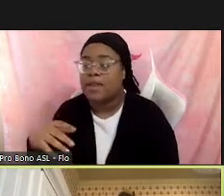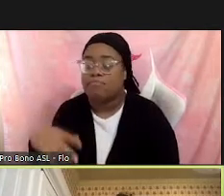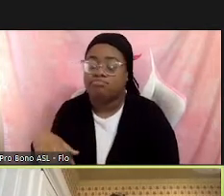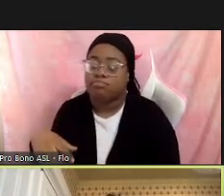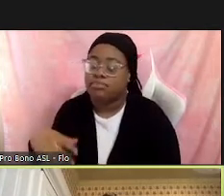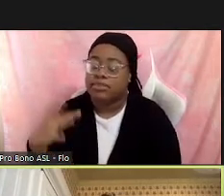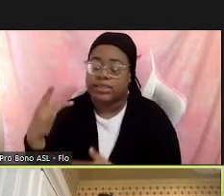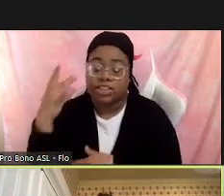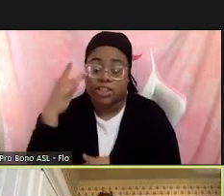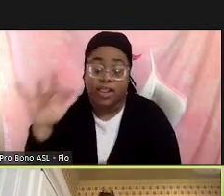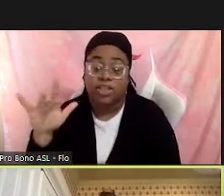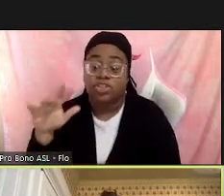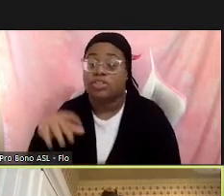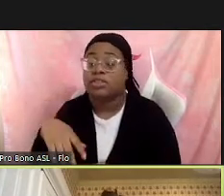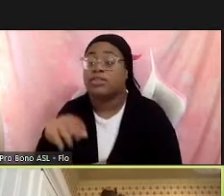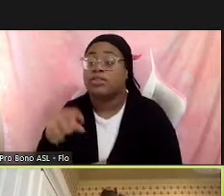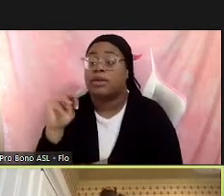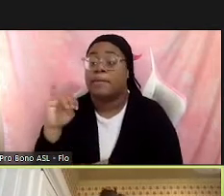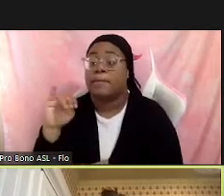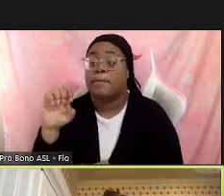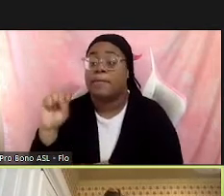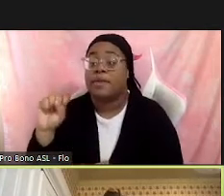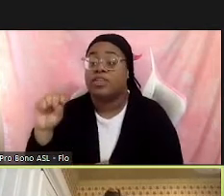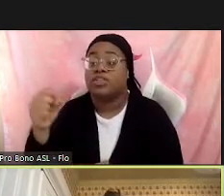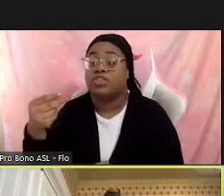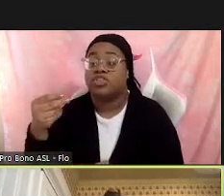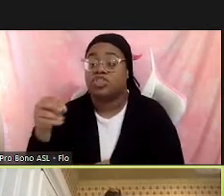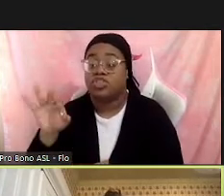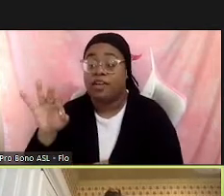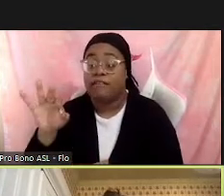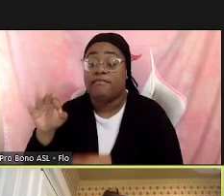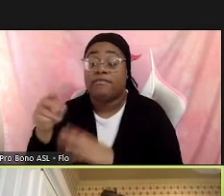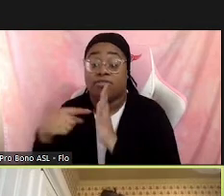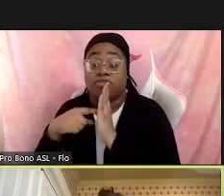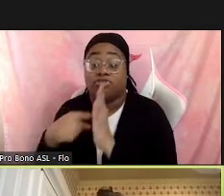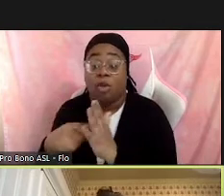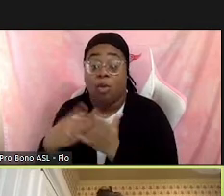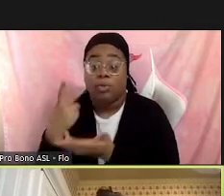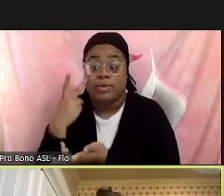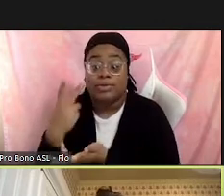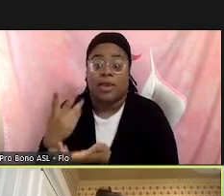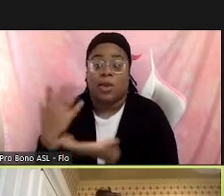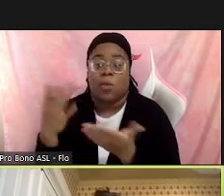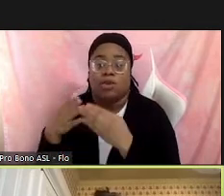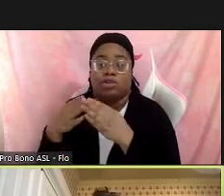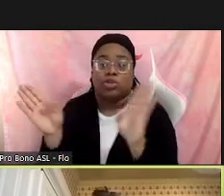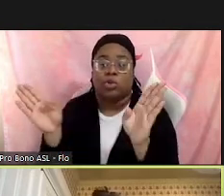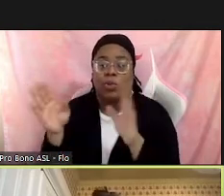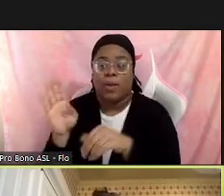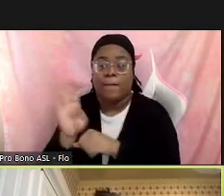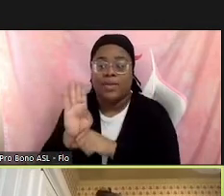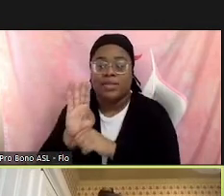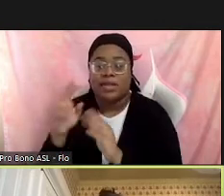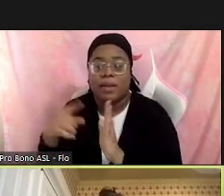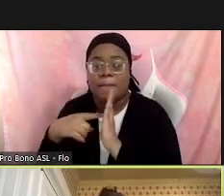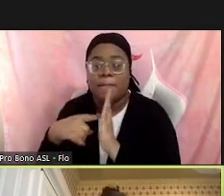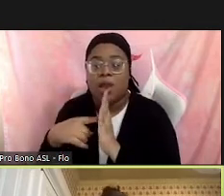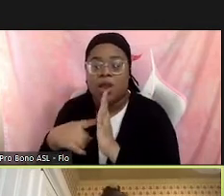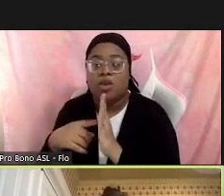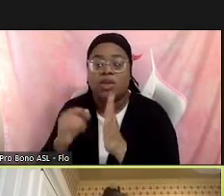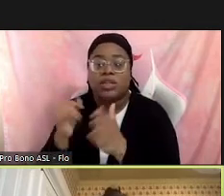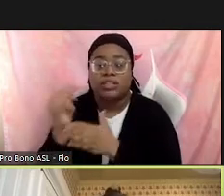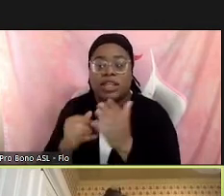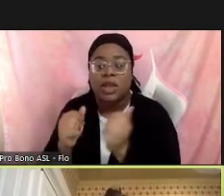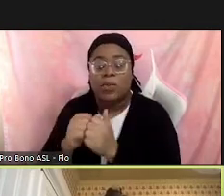together these new and old technologies to show us what a generative business model that designs with Black